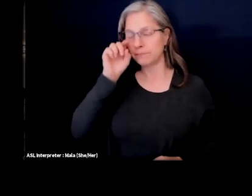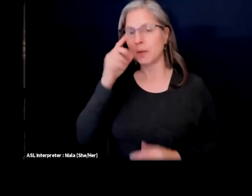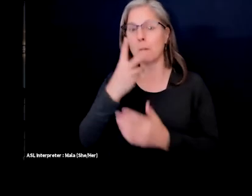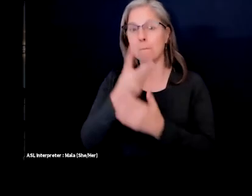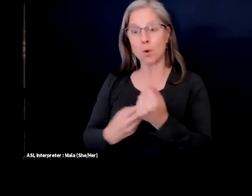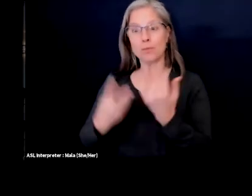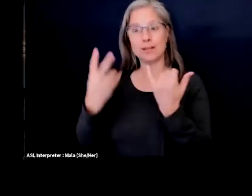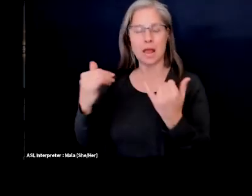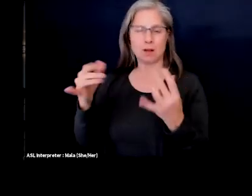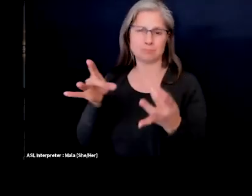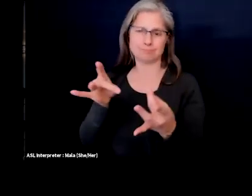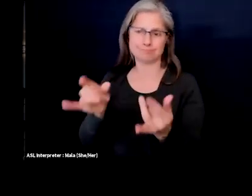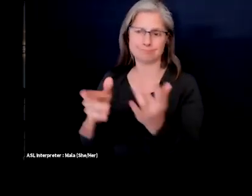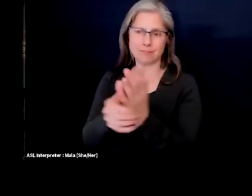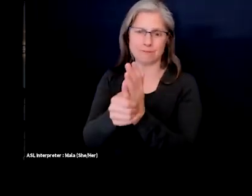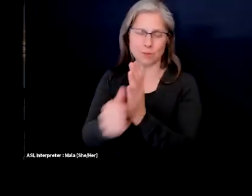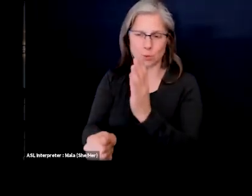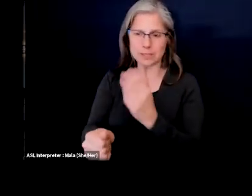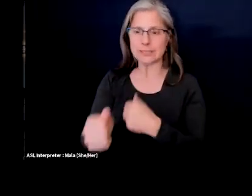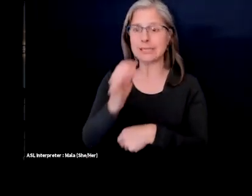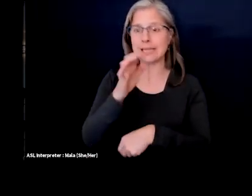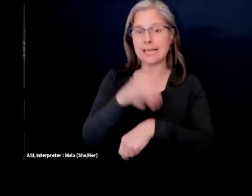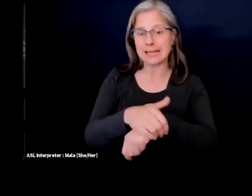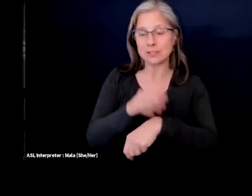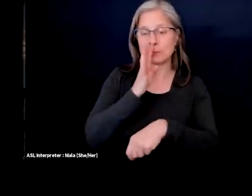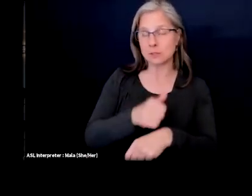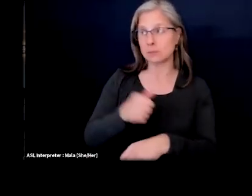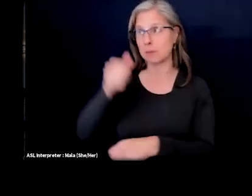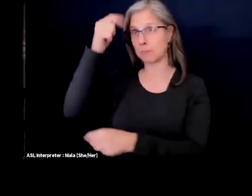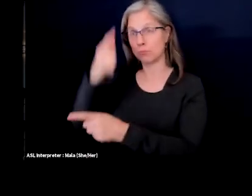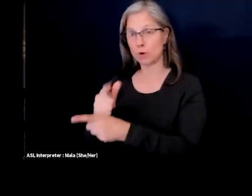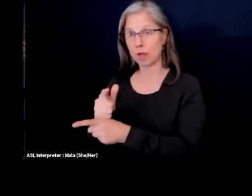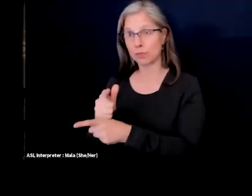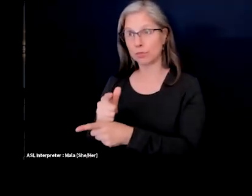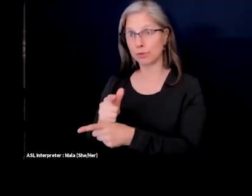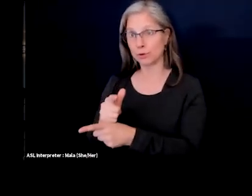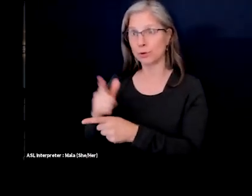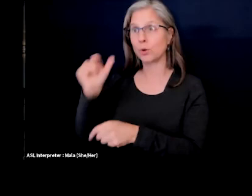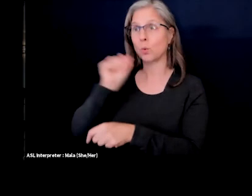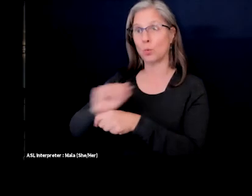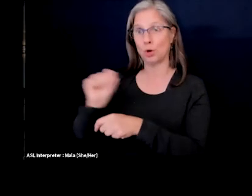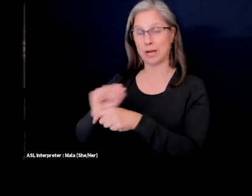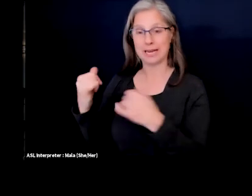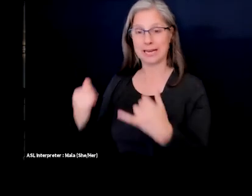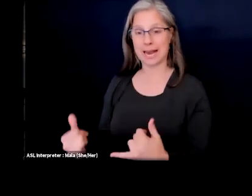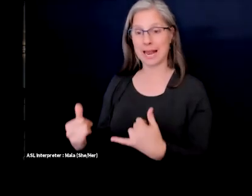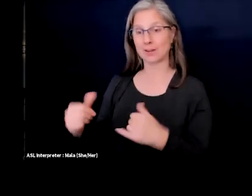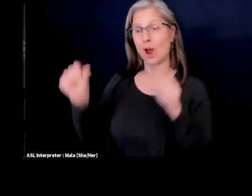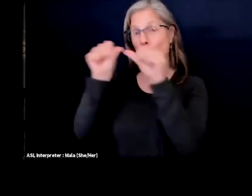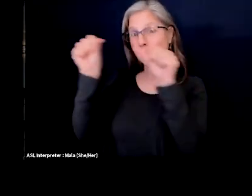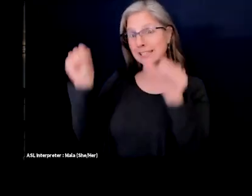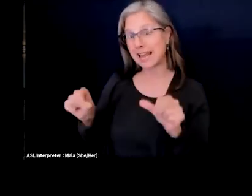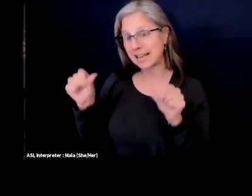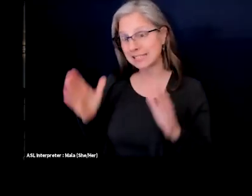now fluent English speakers. My brother, he is working now as an architect up in San Luis